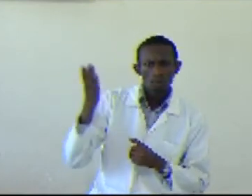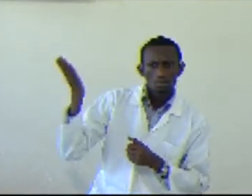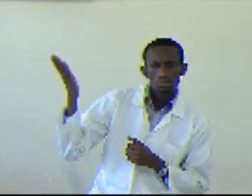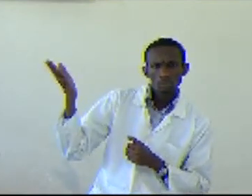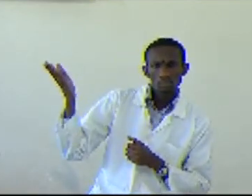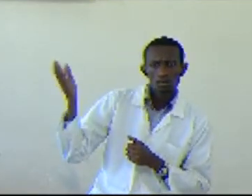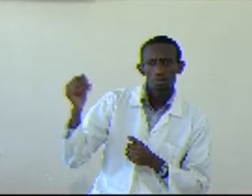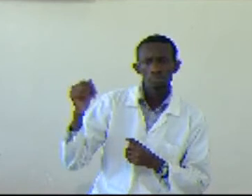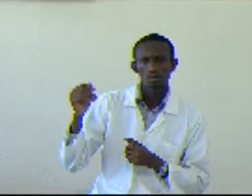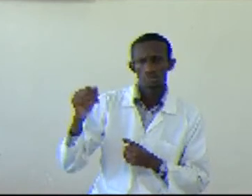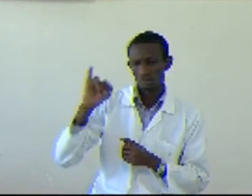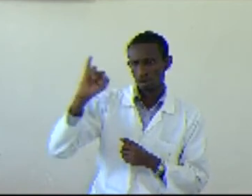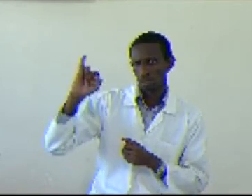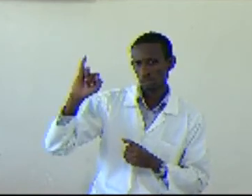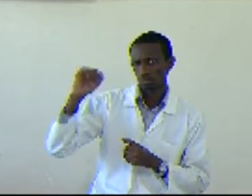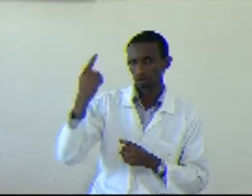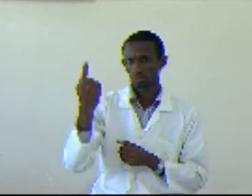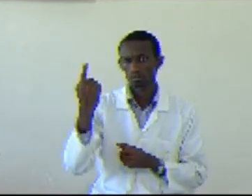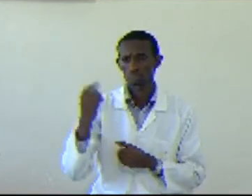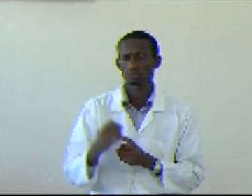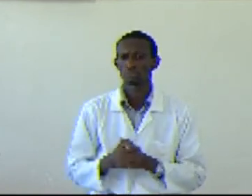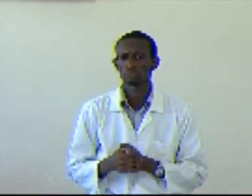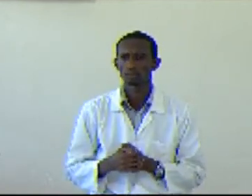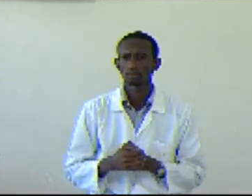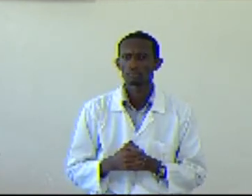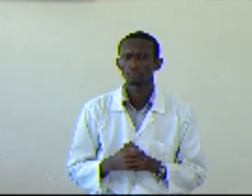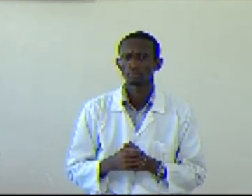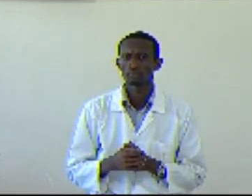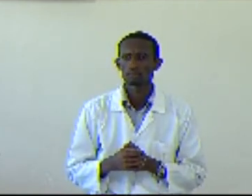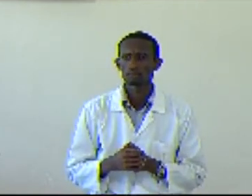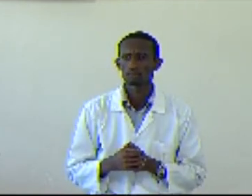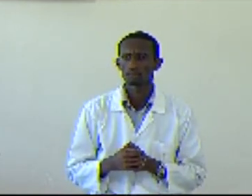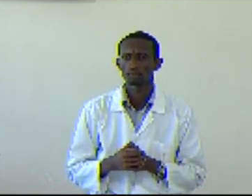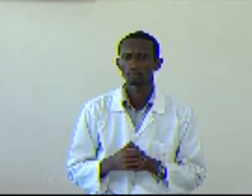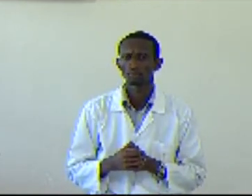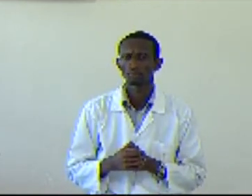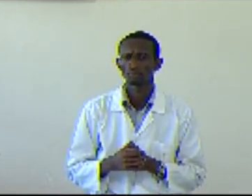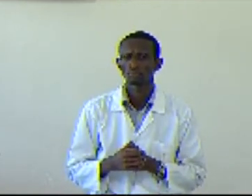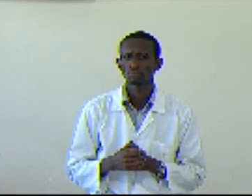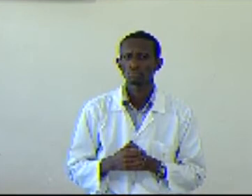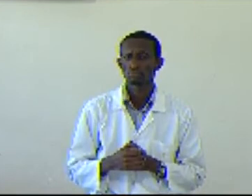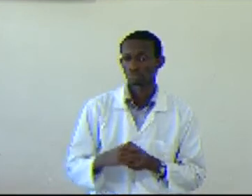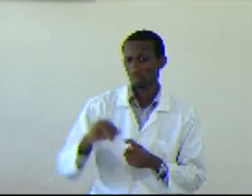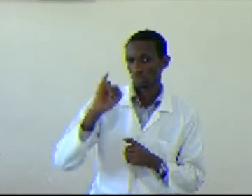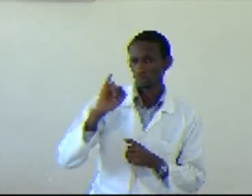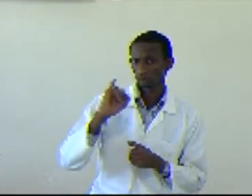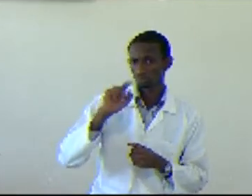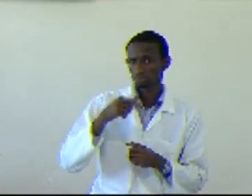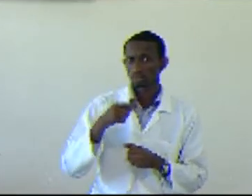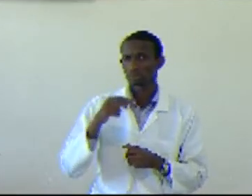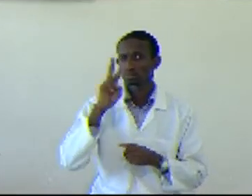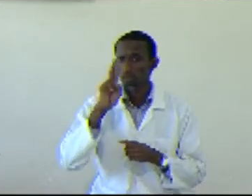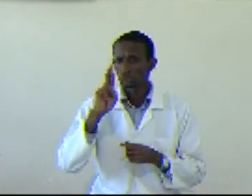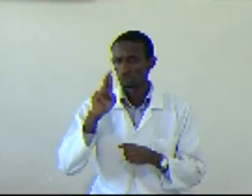is I1. So I1 here equal just times the resistance. Do you see that